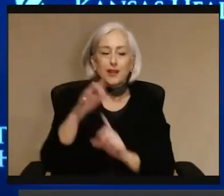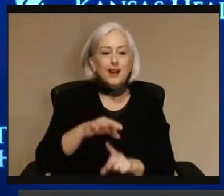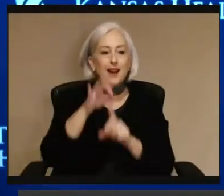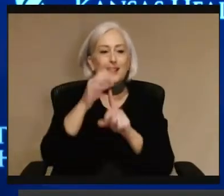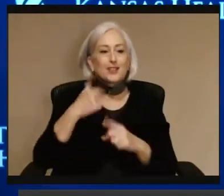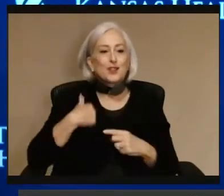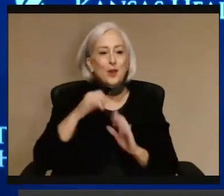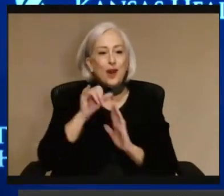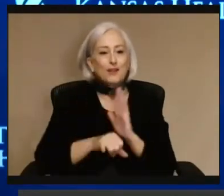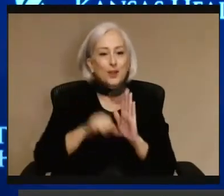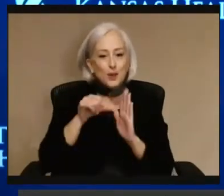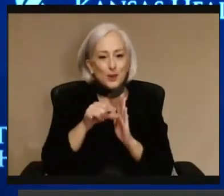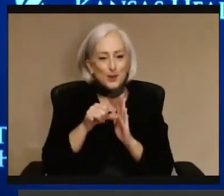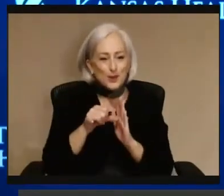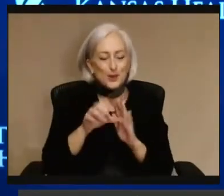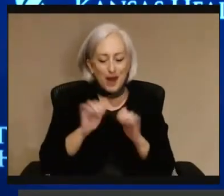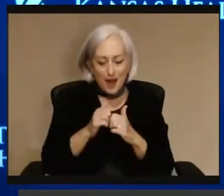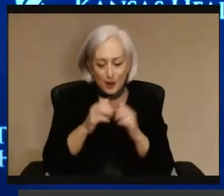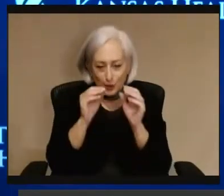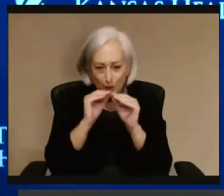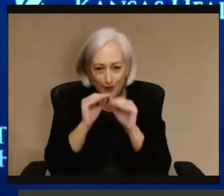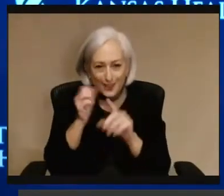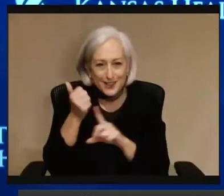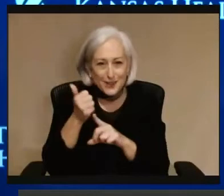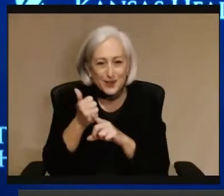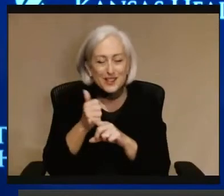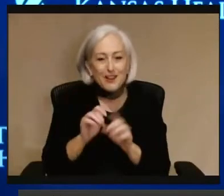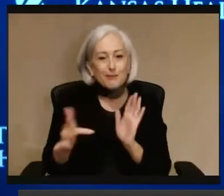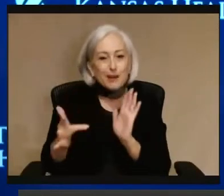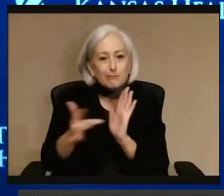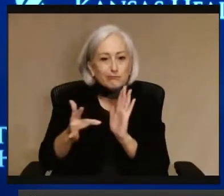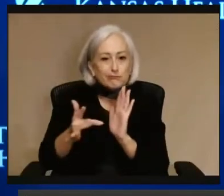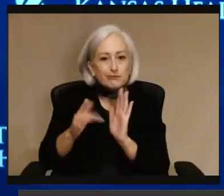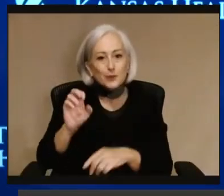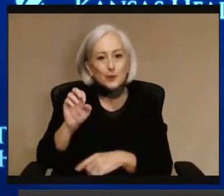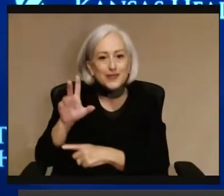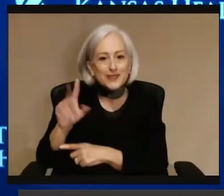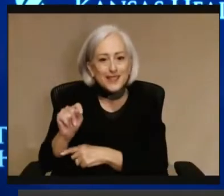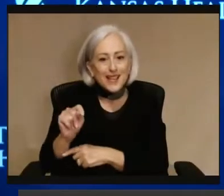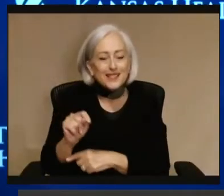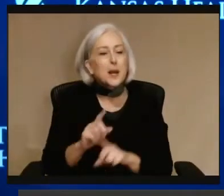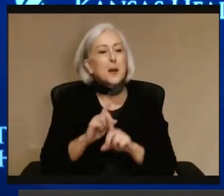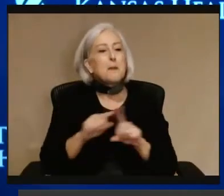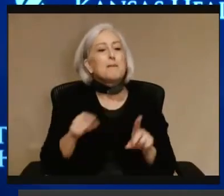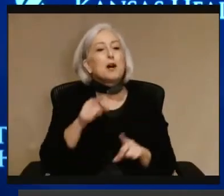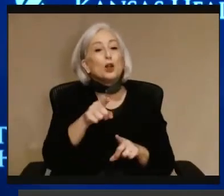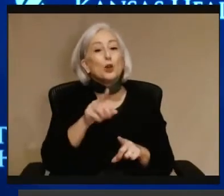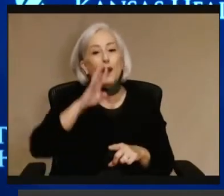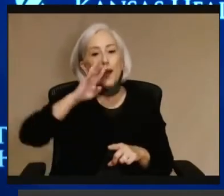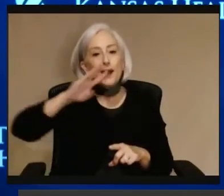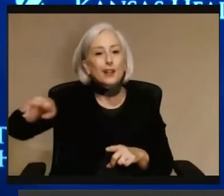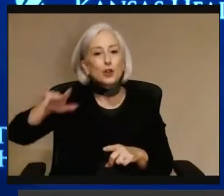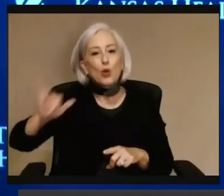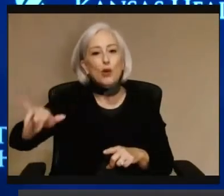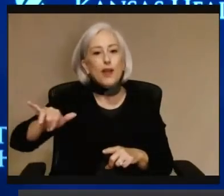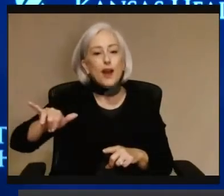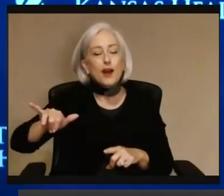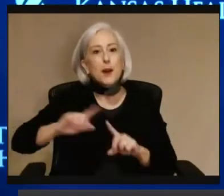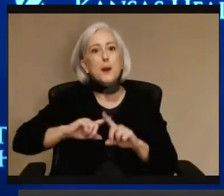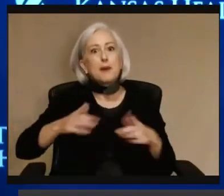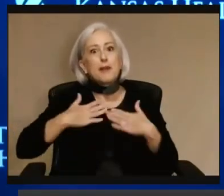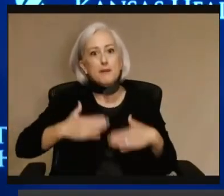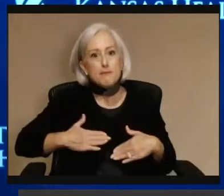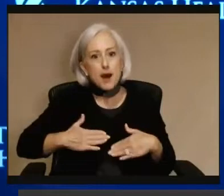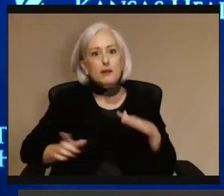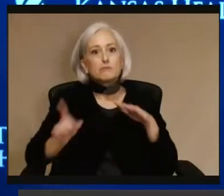like get under there and be like, no, push and reset. Right. We can just easily ignore it, but it does keep showing up again.